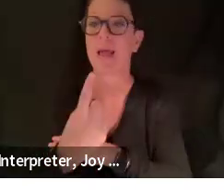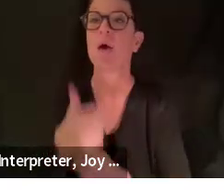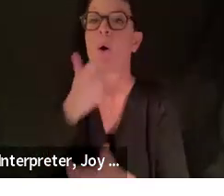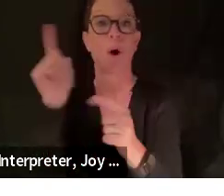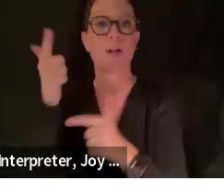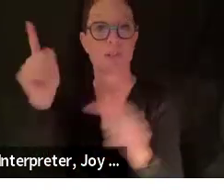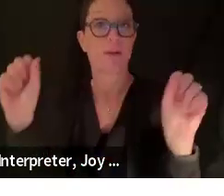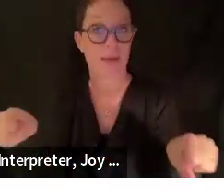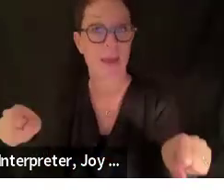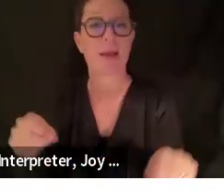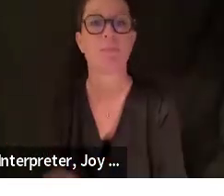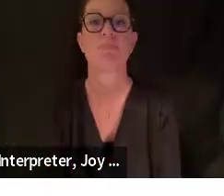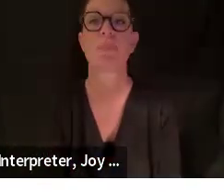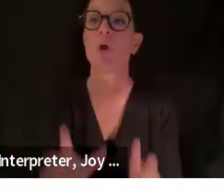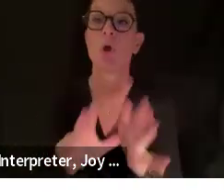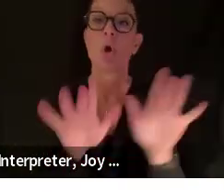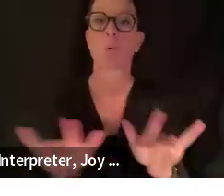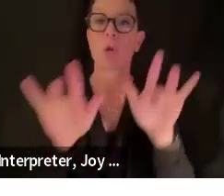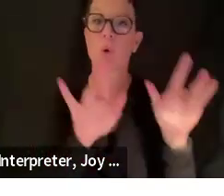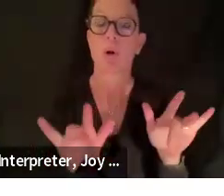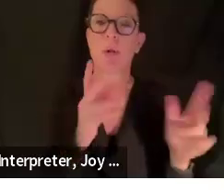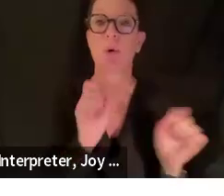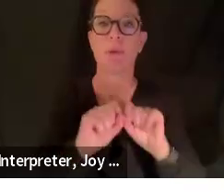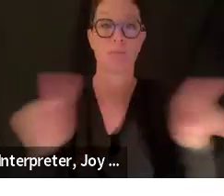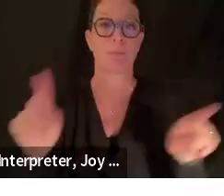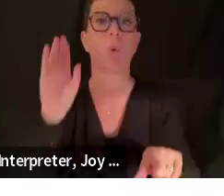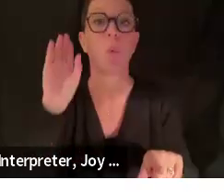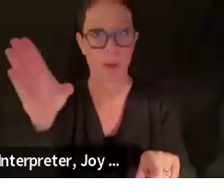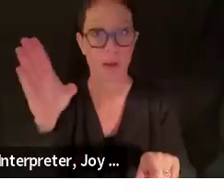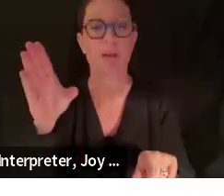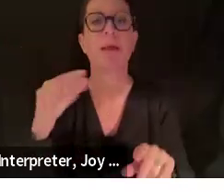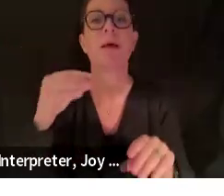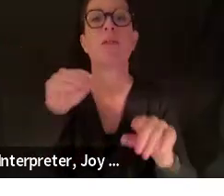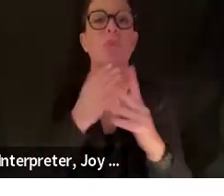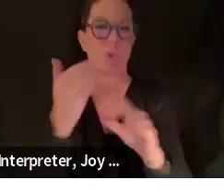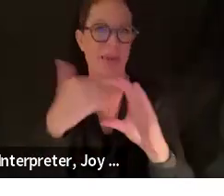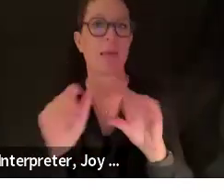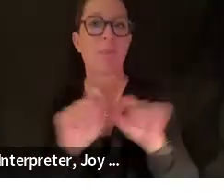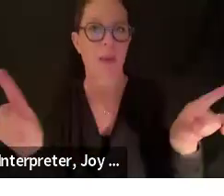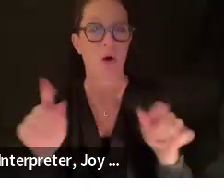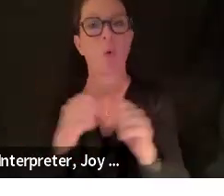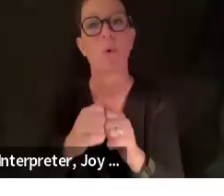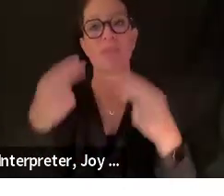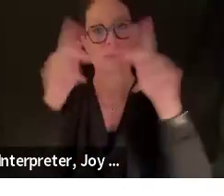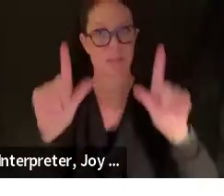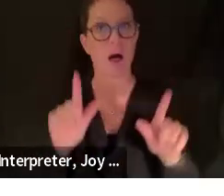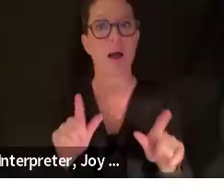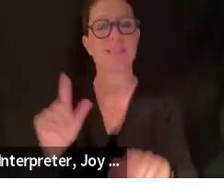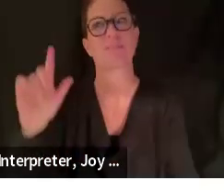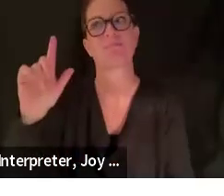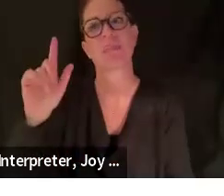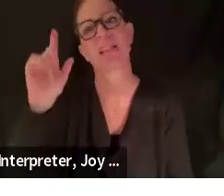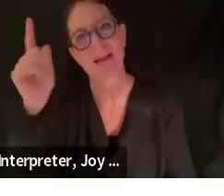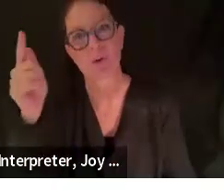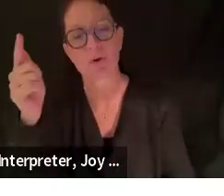information needed. The recording link will also be sent out in a follow-up email along with the presentation slides at a later date